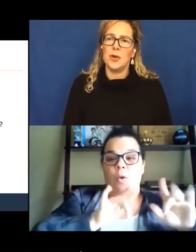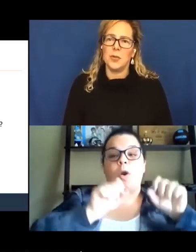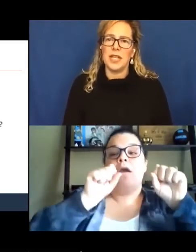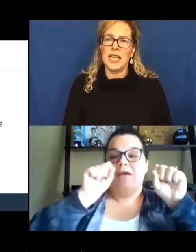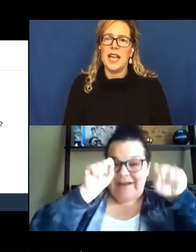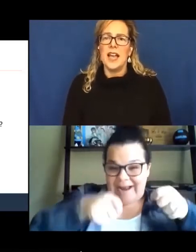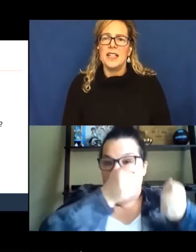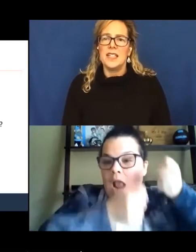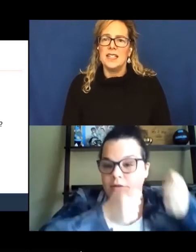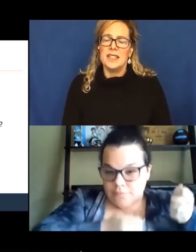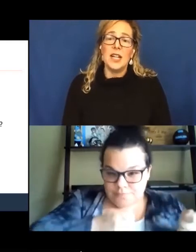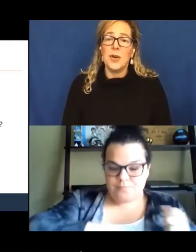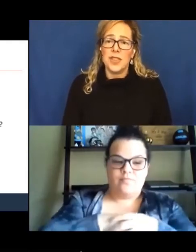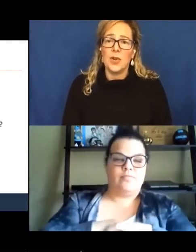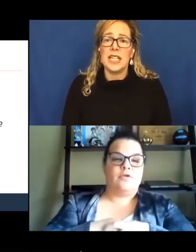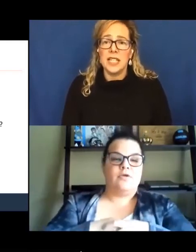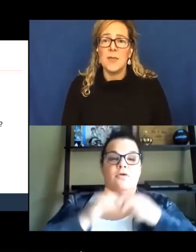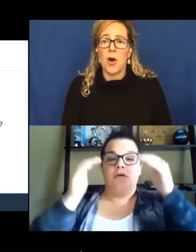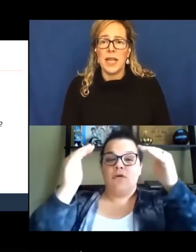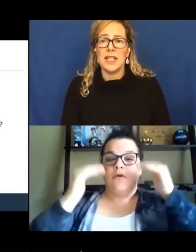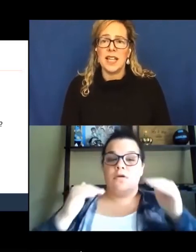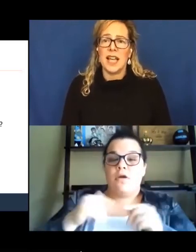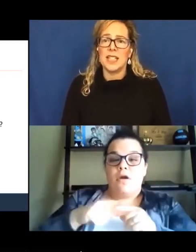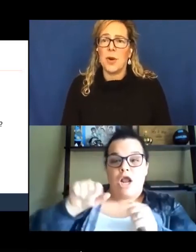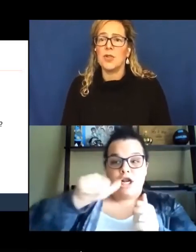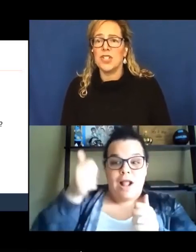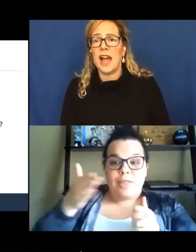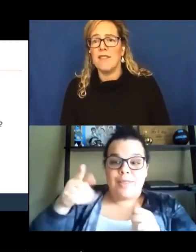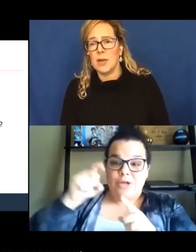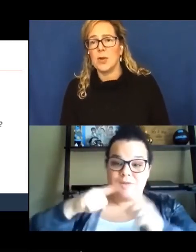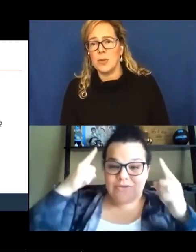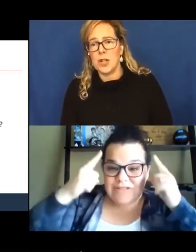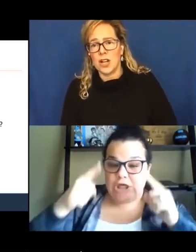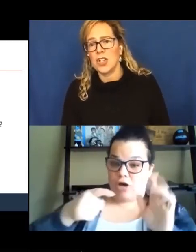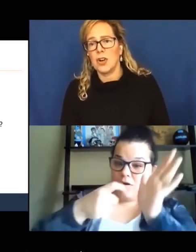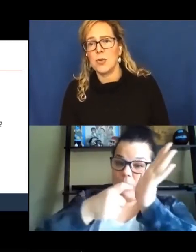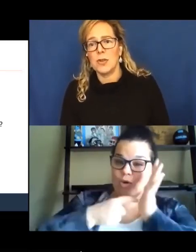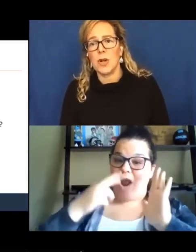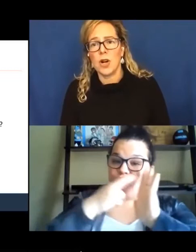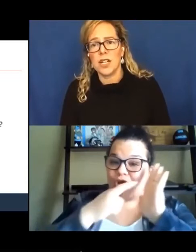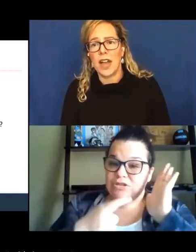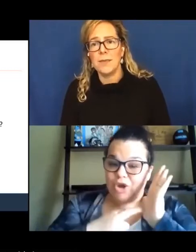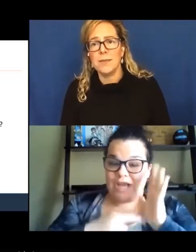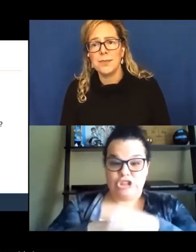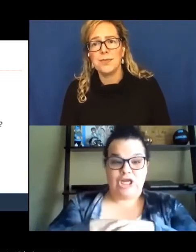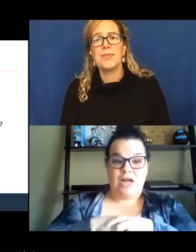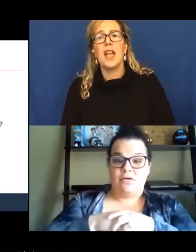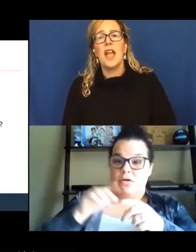to, really deal with those in the moment as opposed to having a pre-production or a pre-recorded